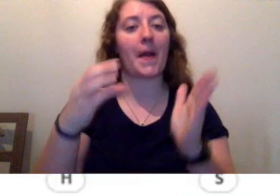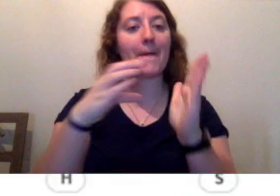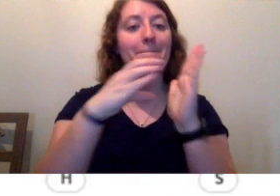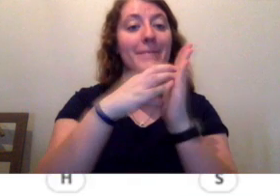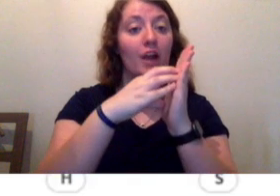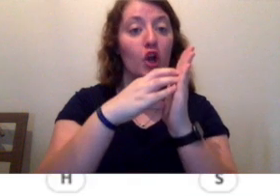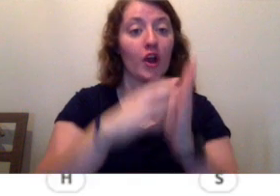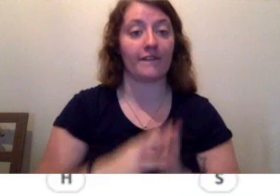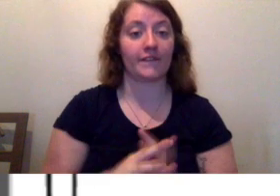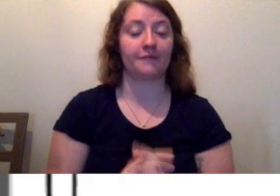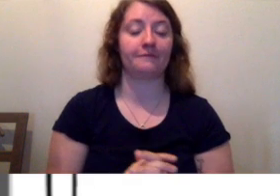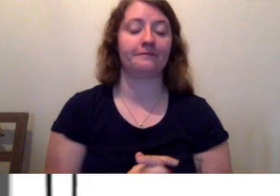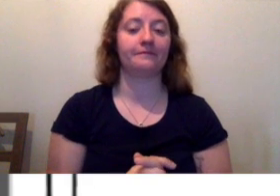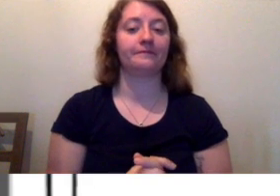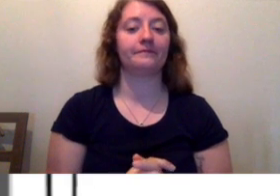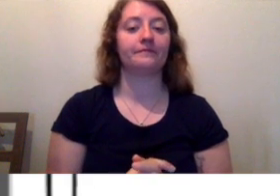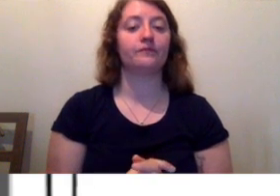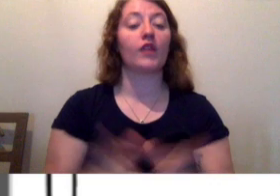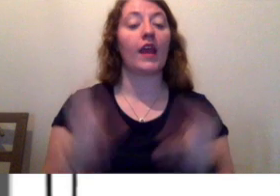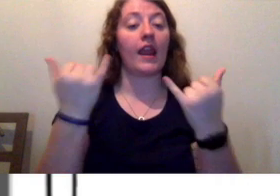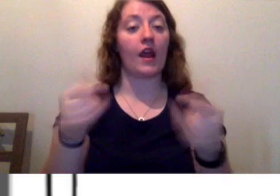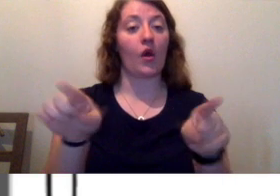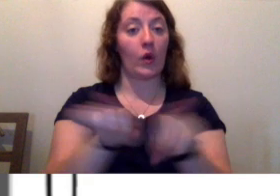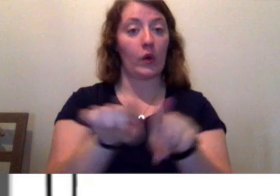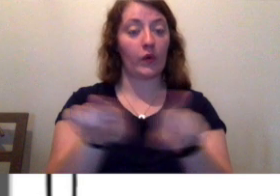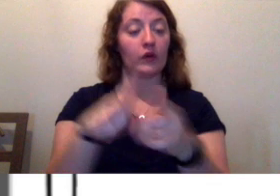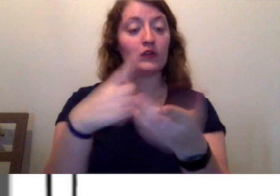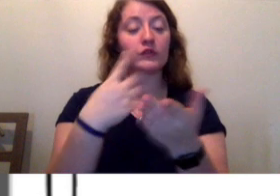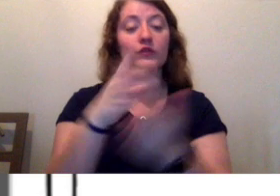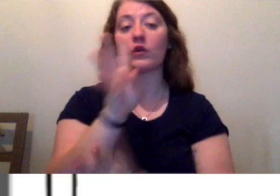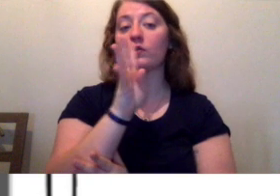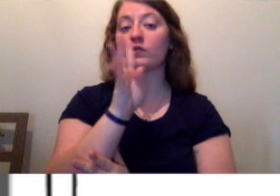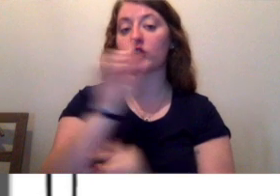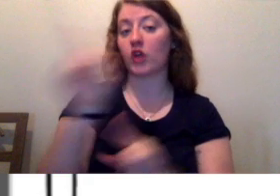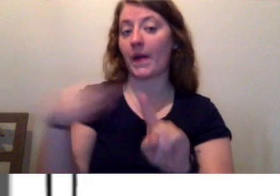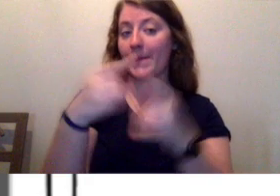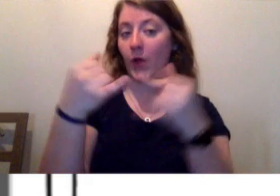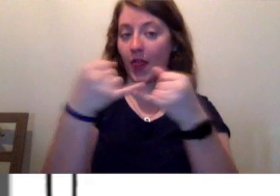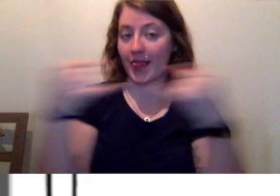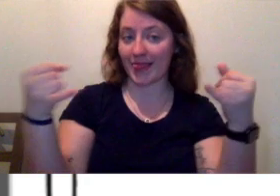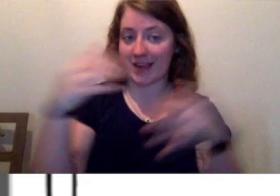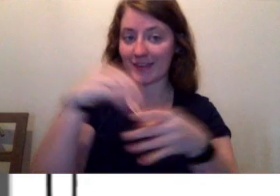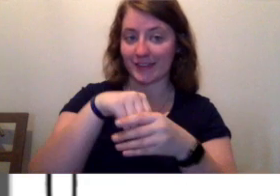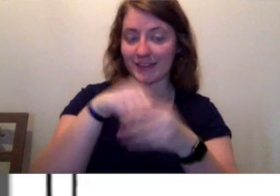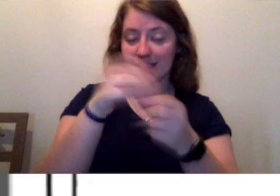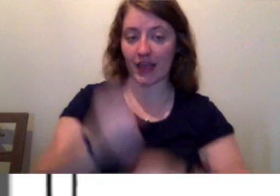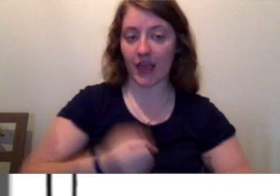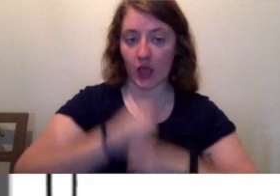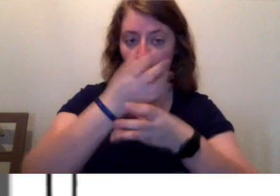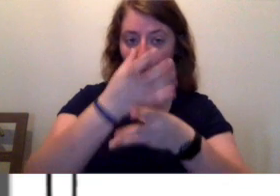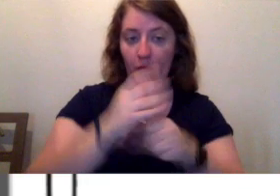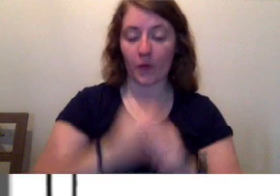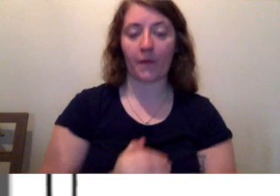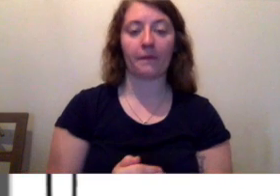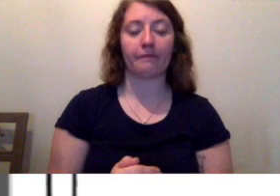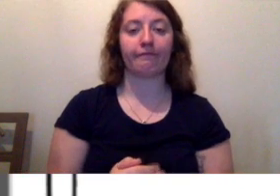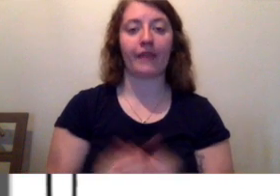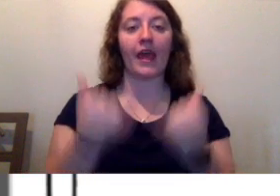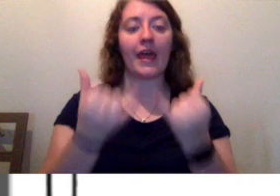Now, we also are talking about lines in a poem. Now, lines in a poem is just